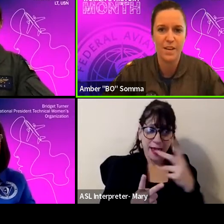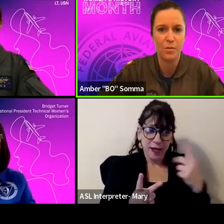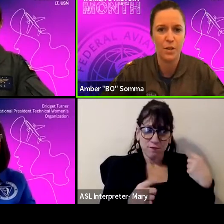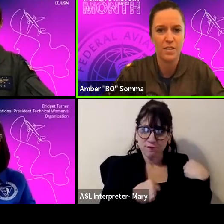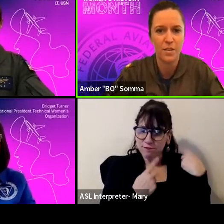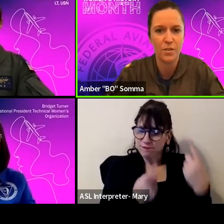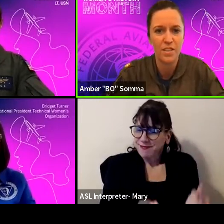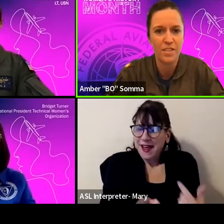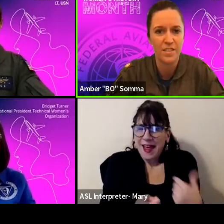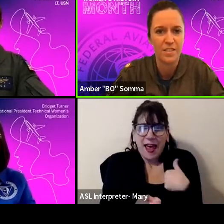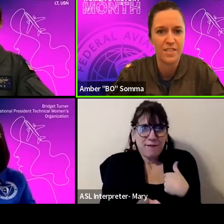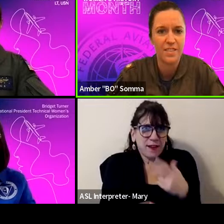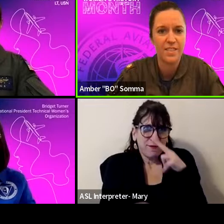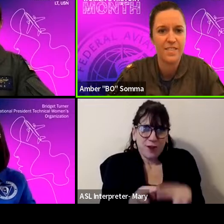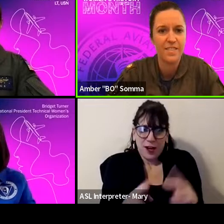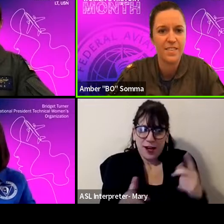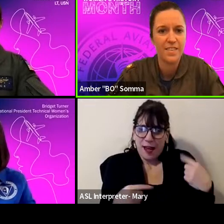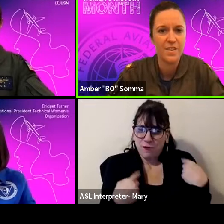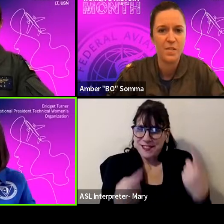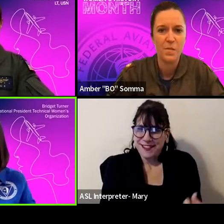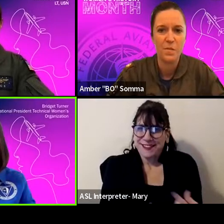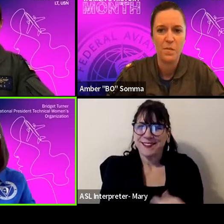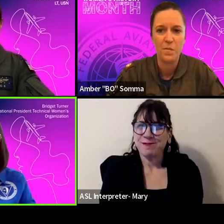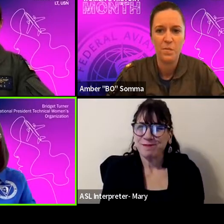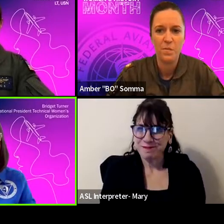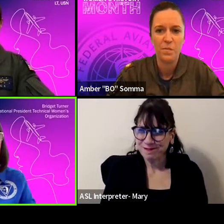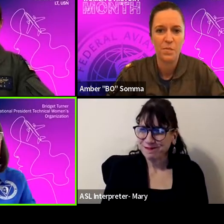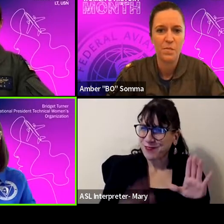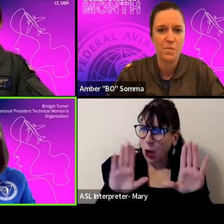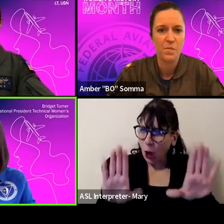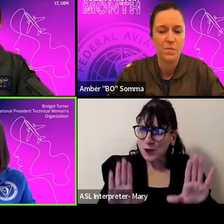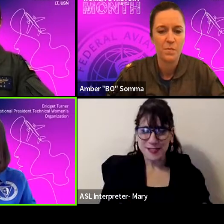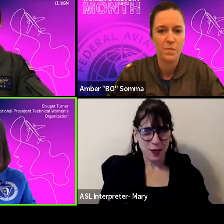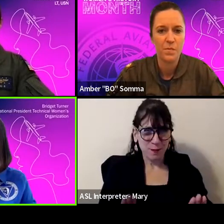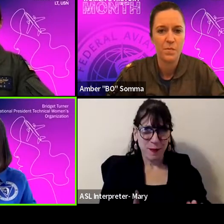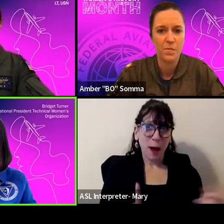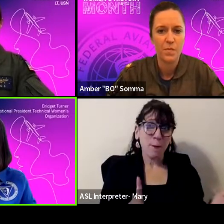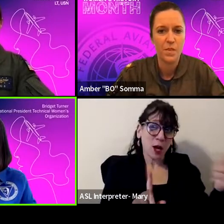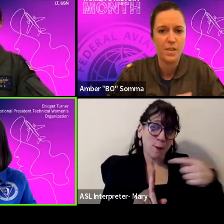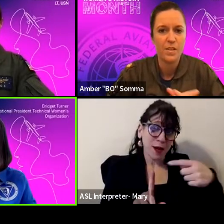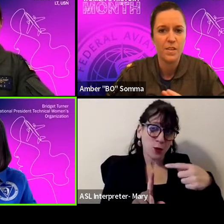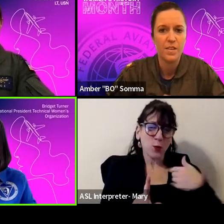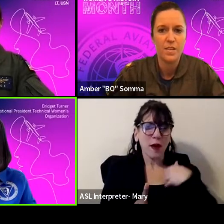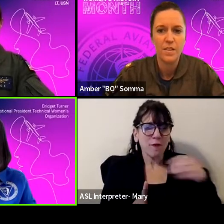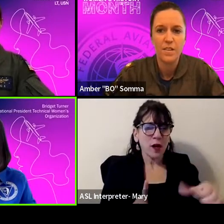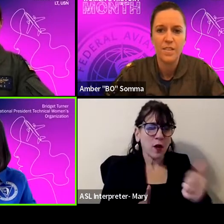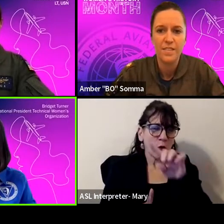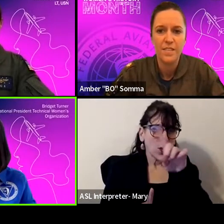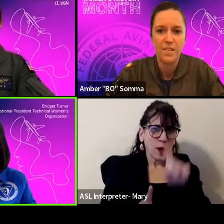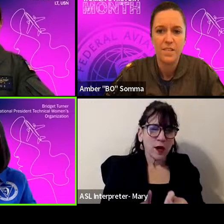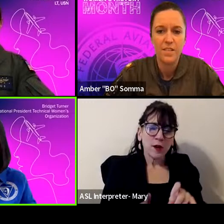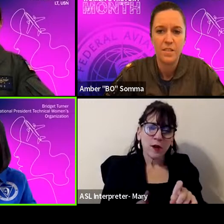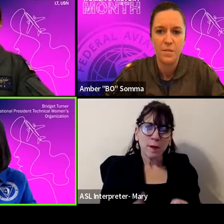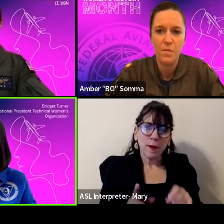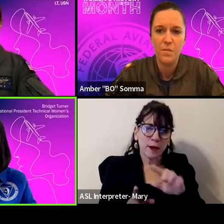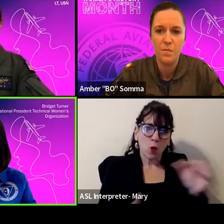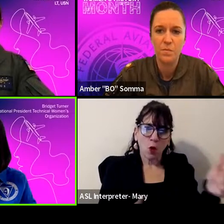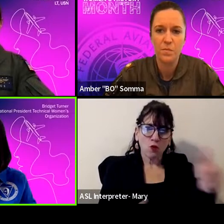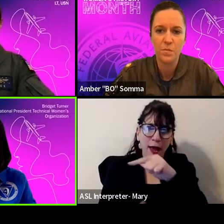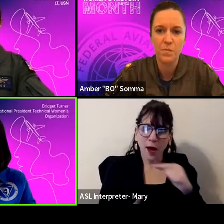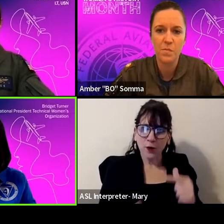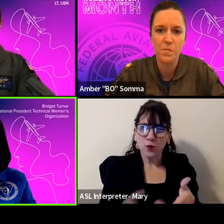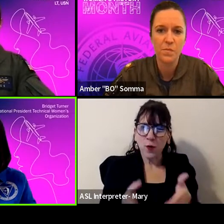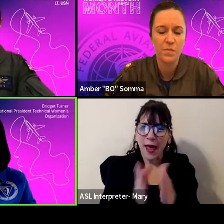just having a blast ever since. Awesome. And I'm going to come back to you. We have another question, but I'm going to go around and